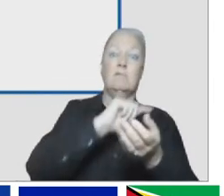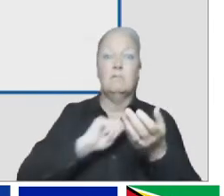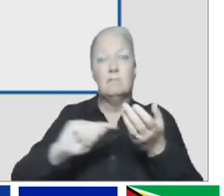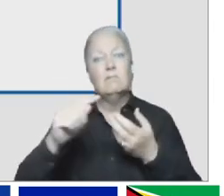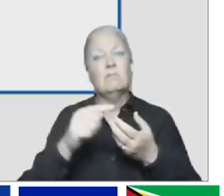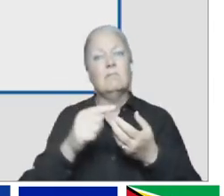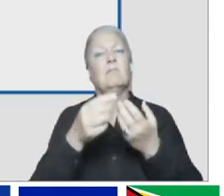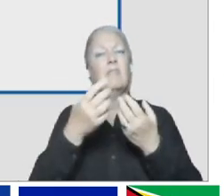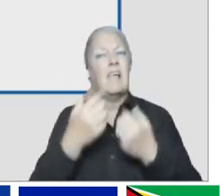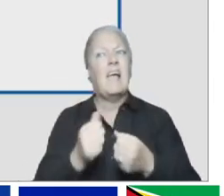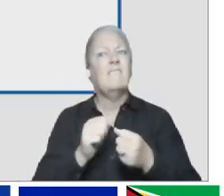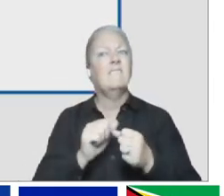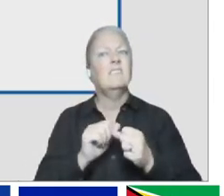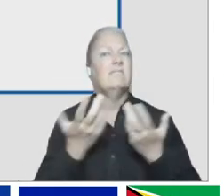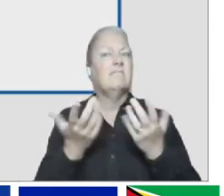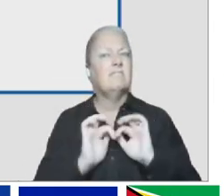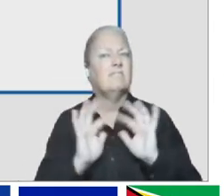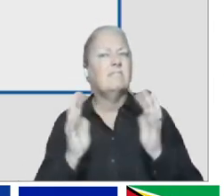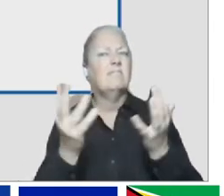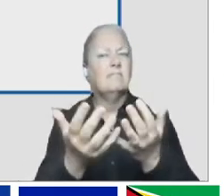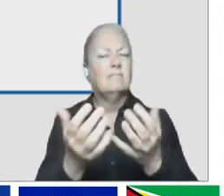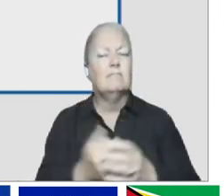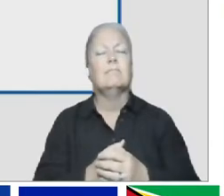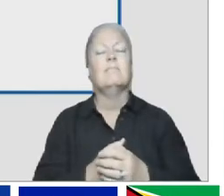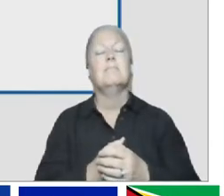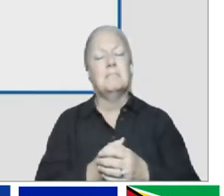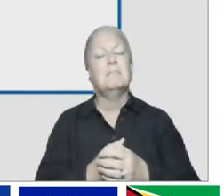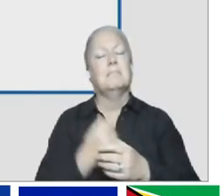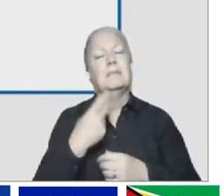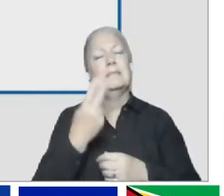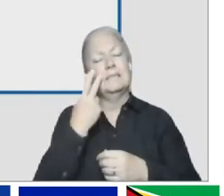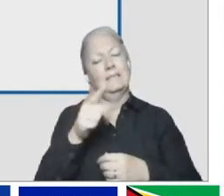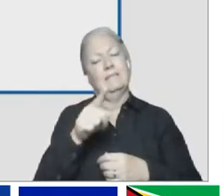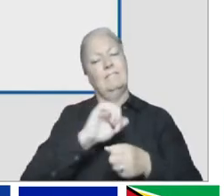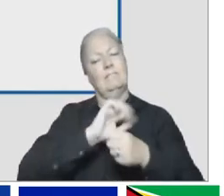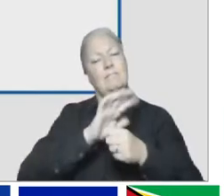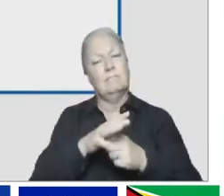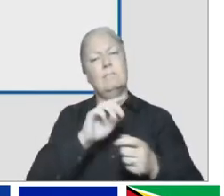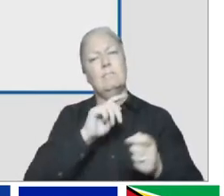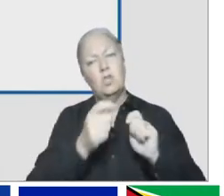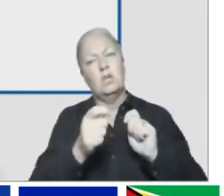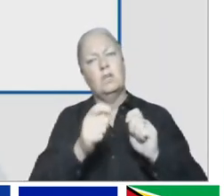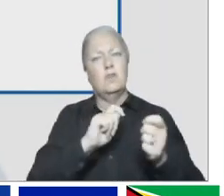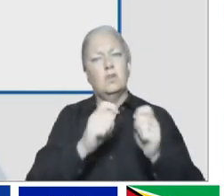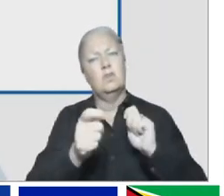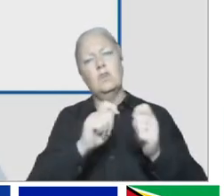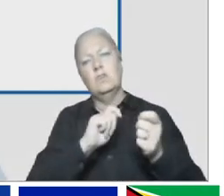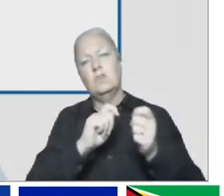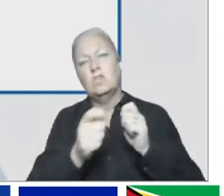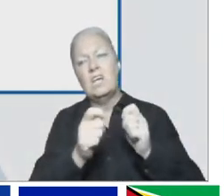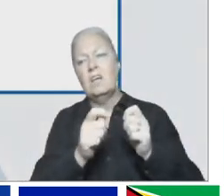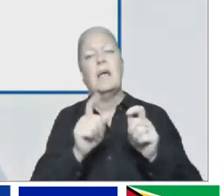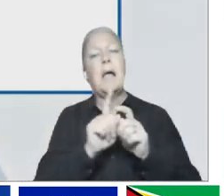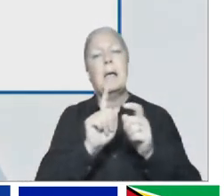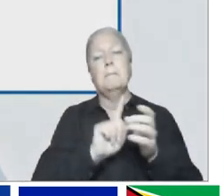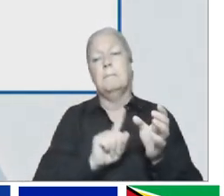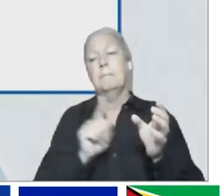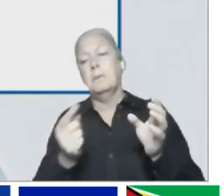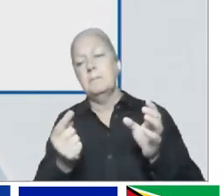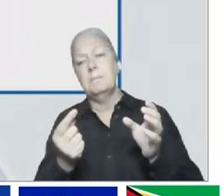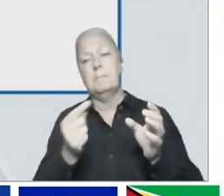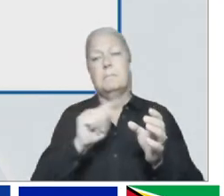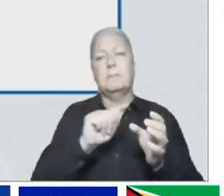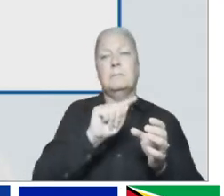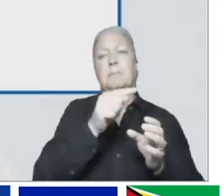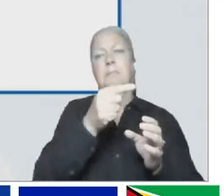it was changing a lot because it went to different countries at the same time. But we also had four things that